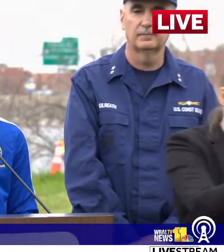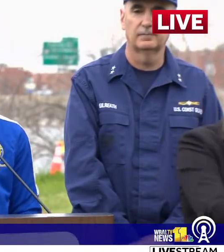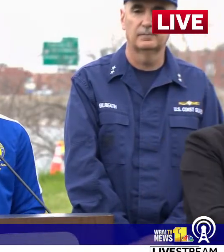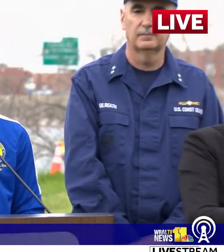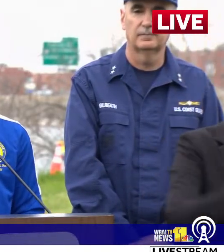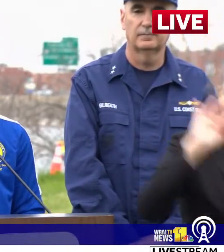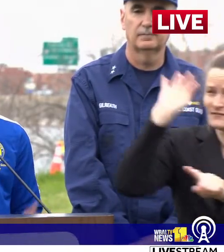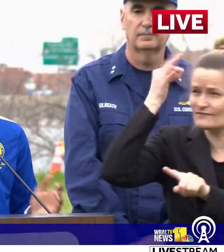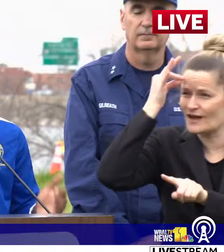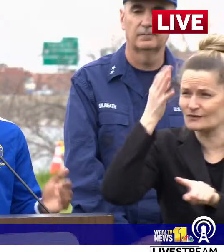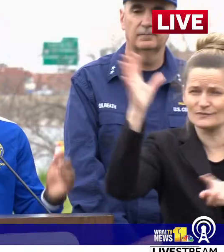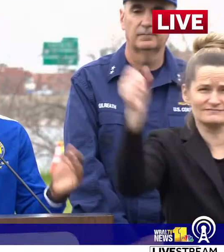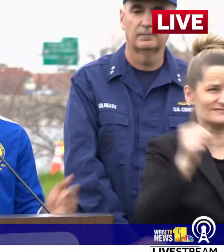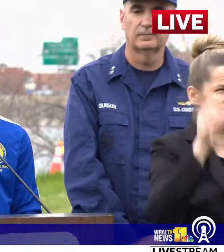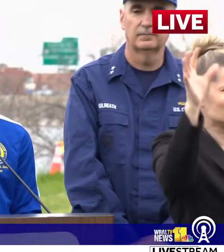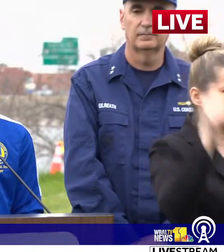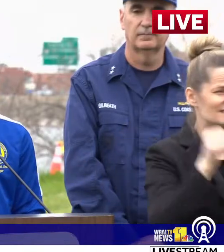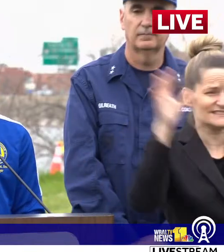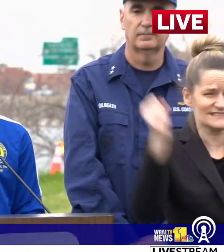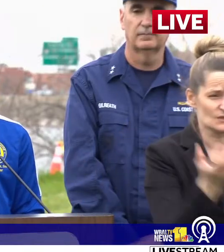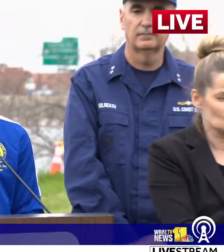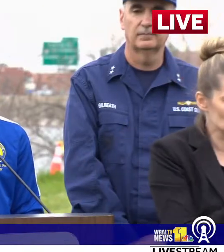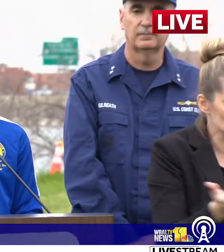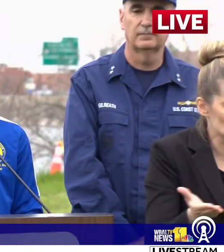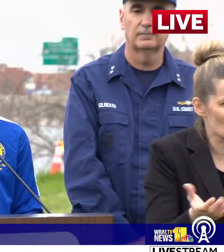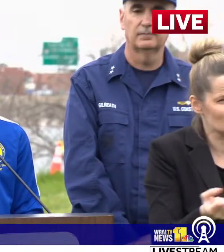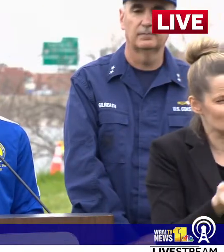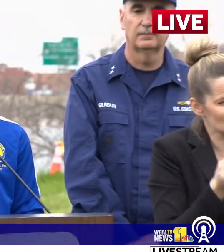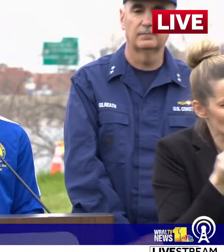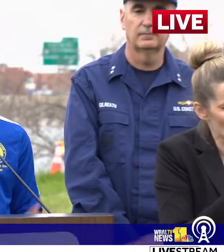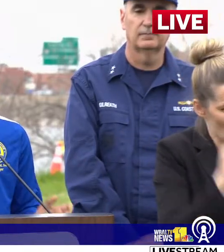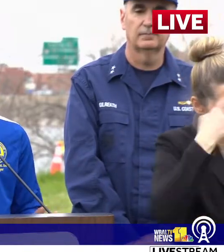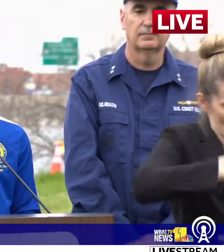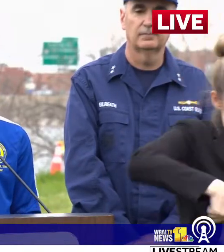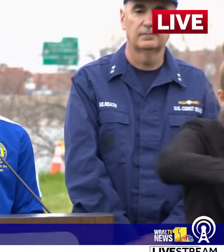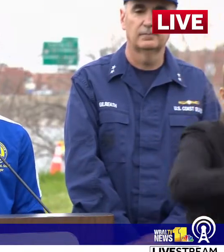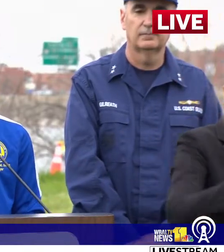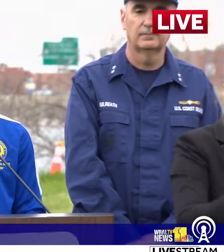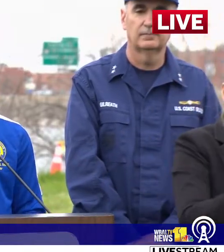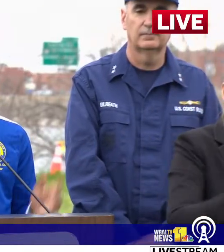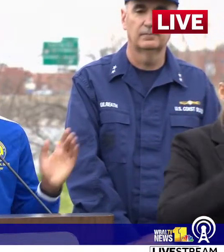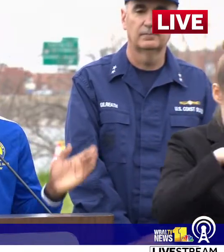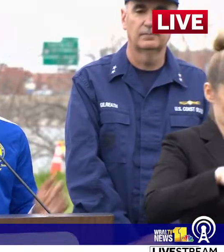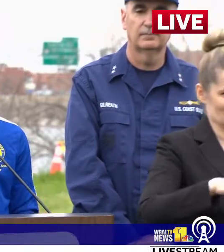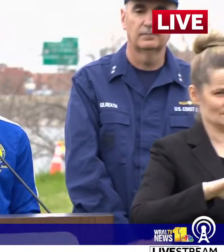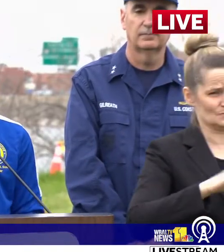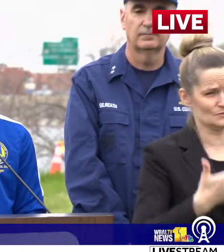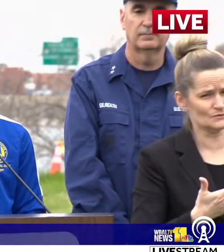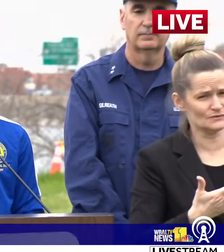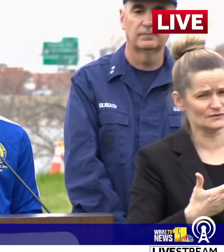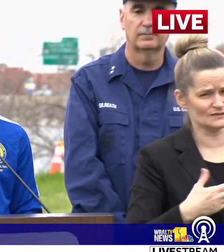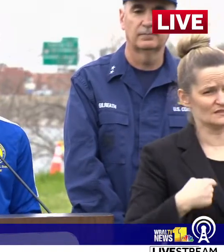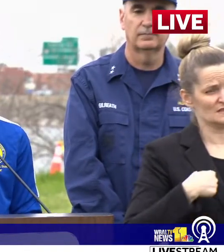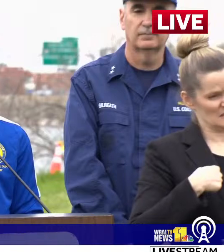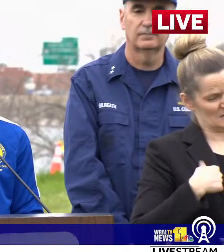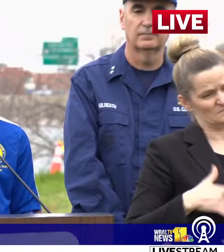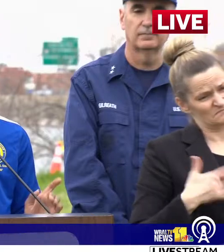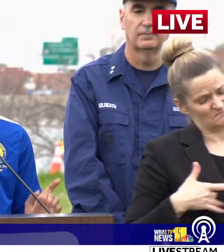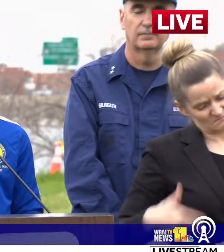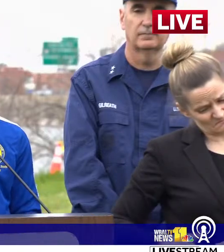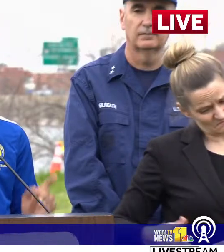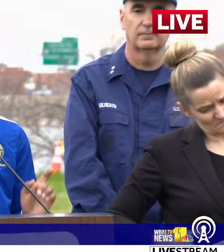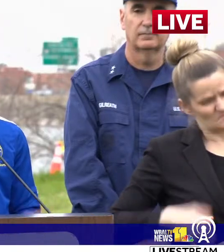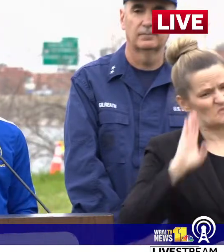together business and labor communities as we look towards the long-term impacts this will have. And as the salvage